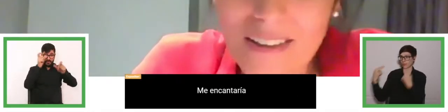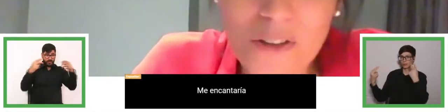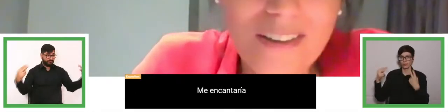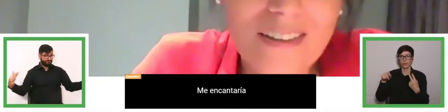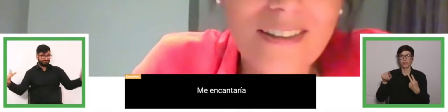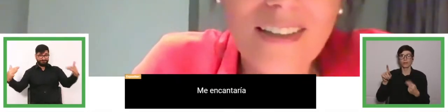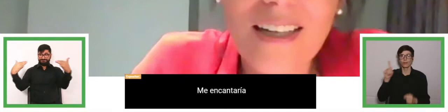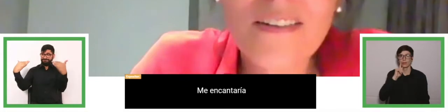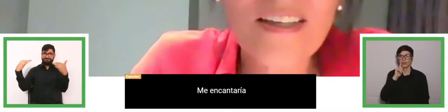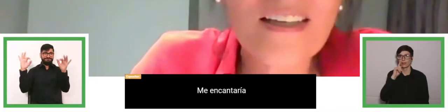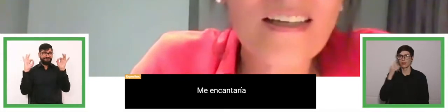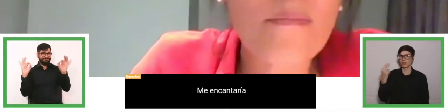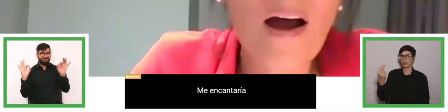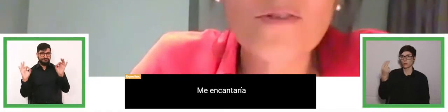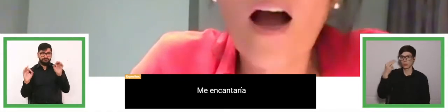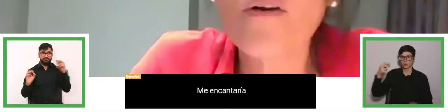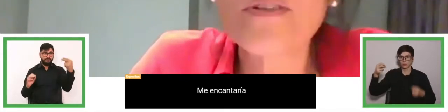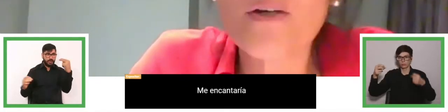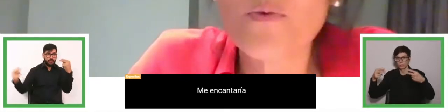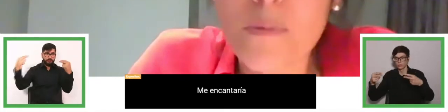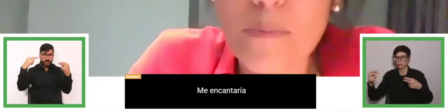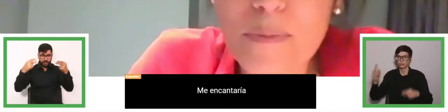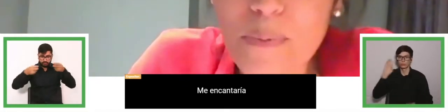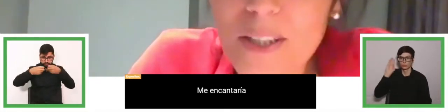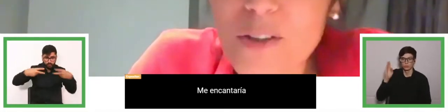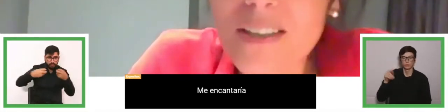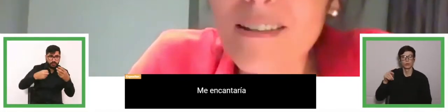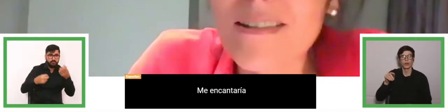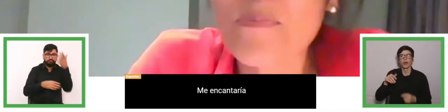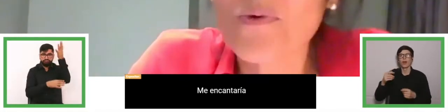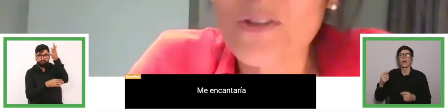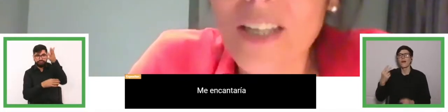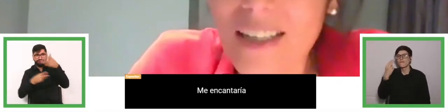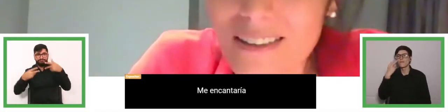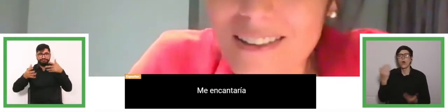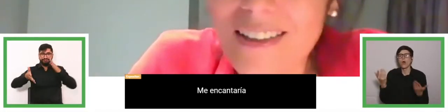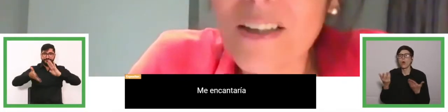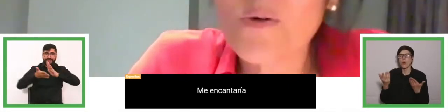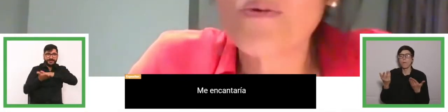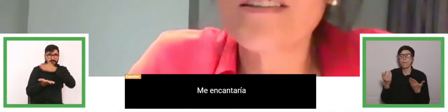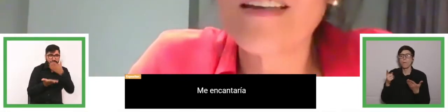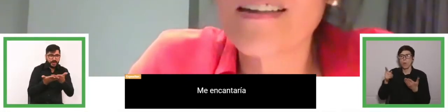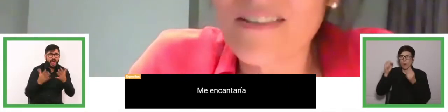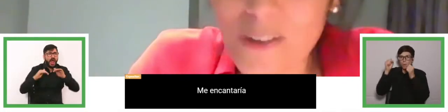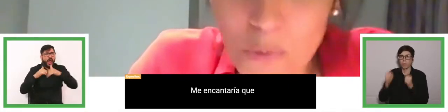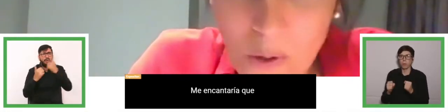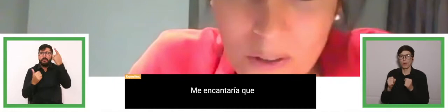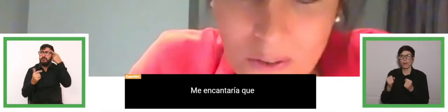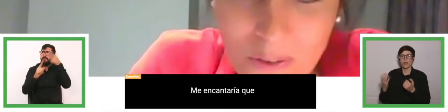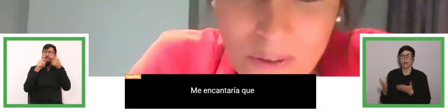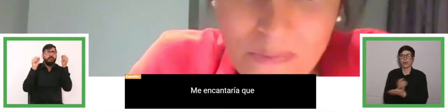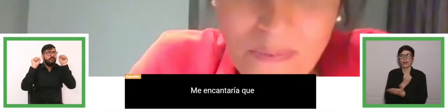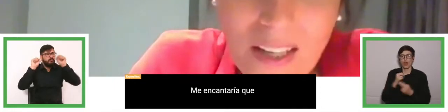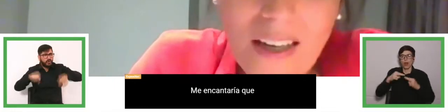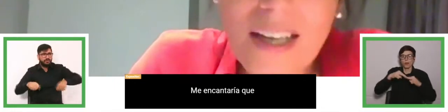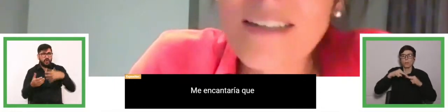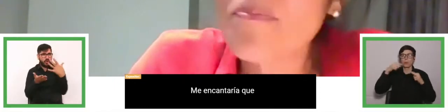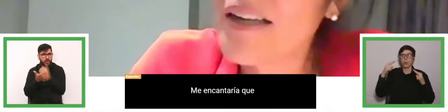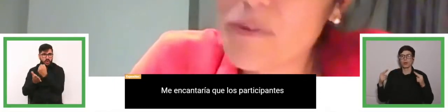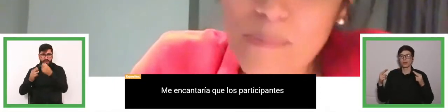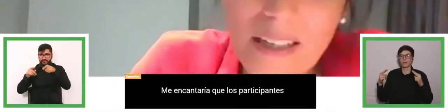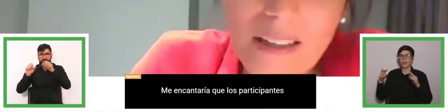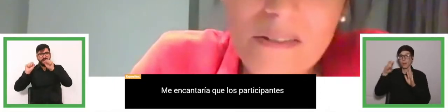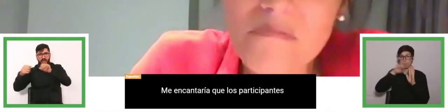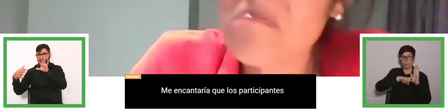PEAT sessions, thinking about how they will be bridging these projects with their networks.